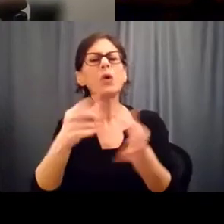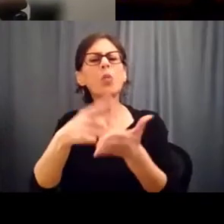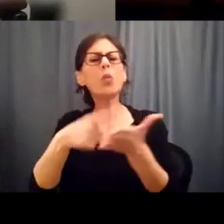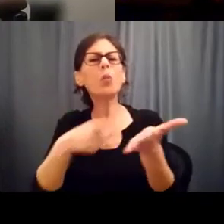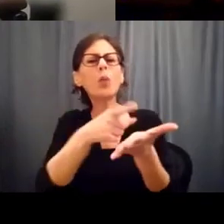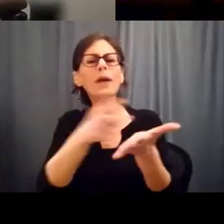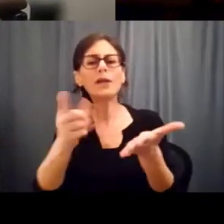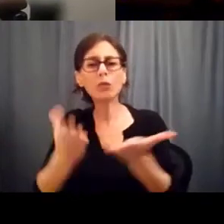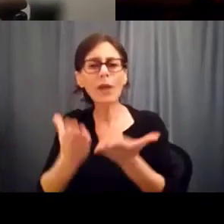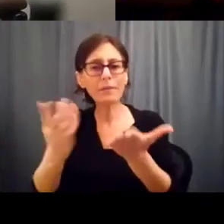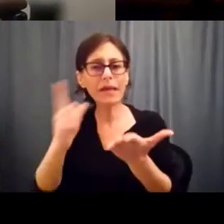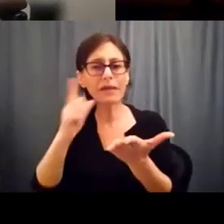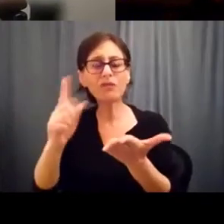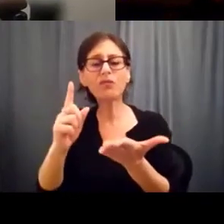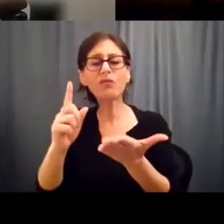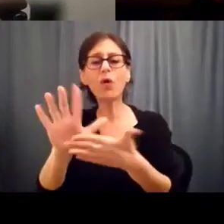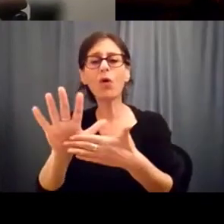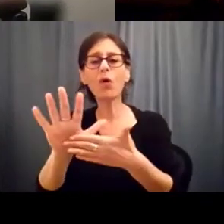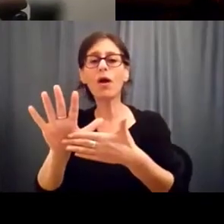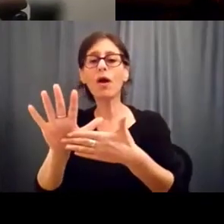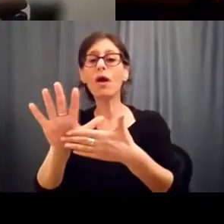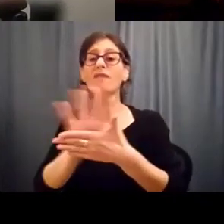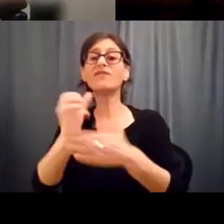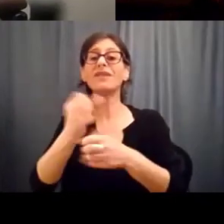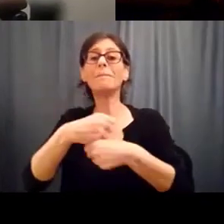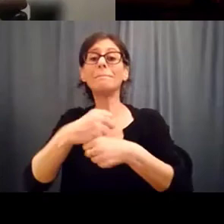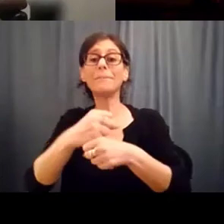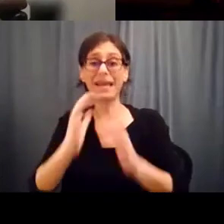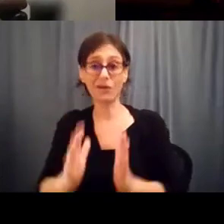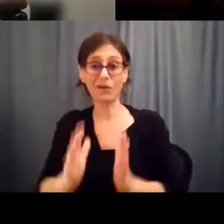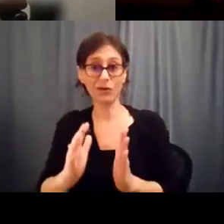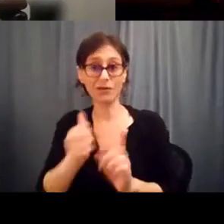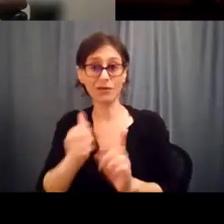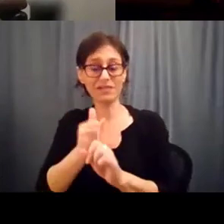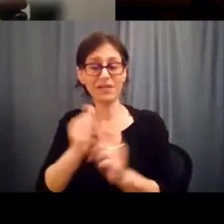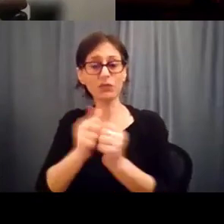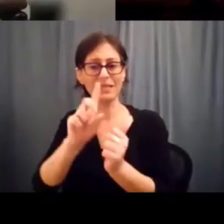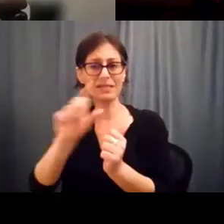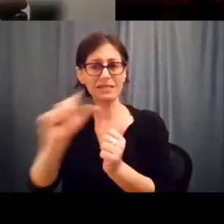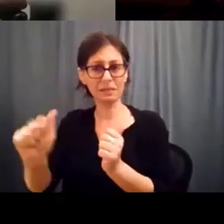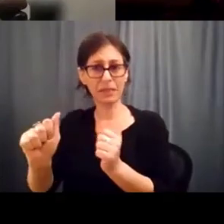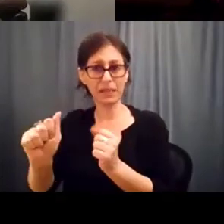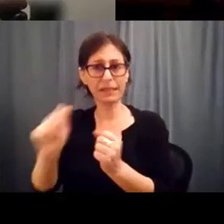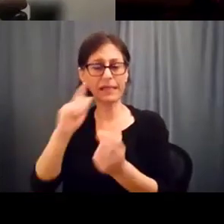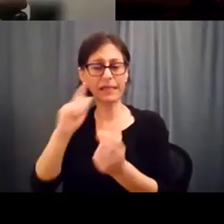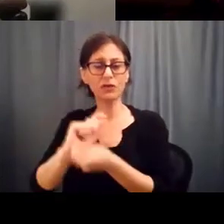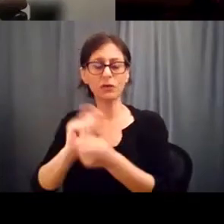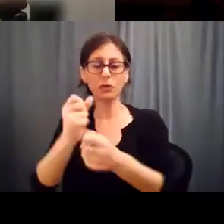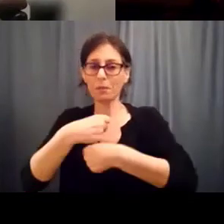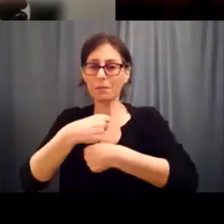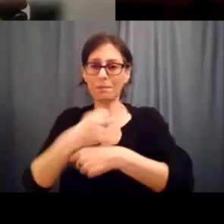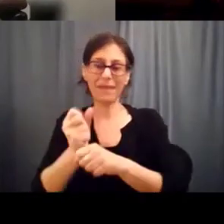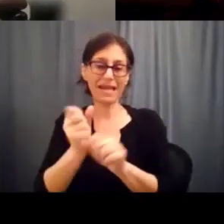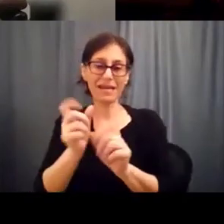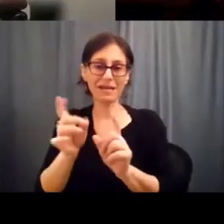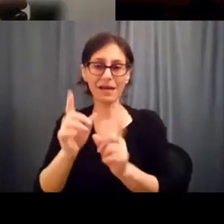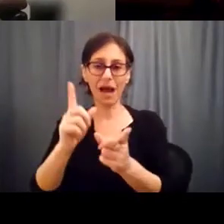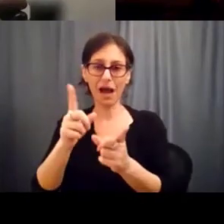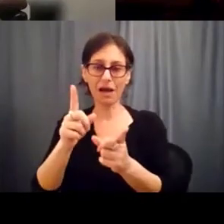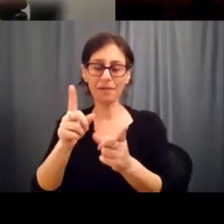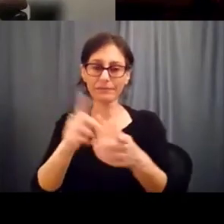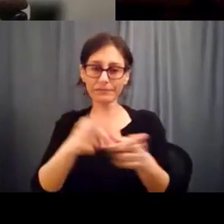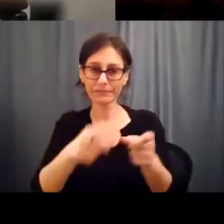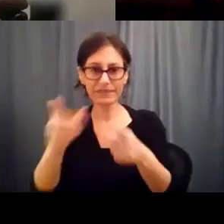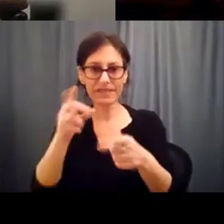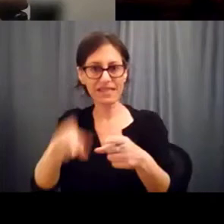to filmmakers with disabilities about getting into the business. Has the world changed in the 4 years since you've been